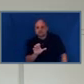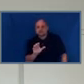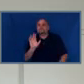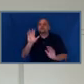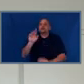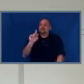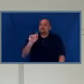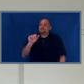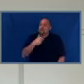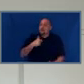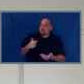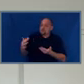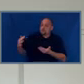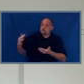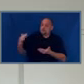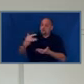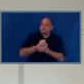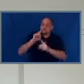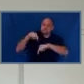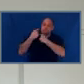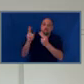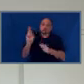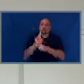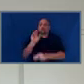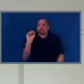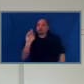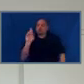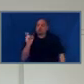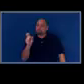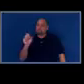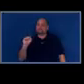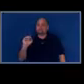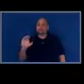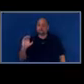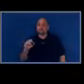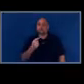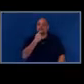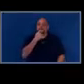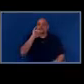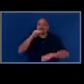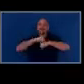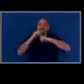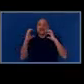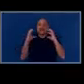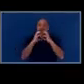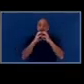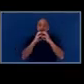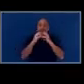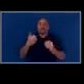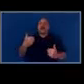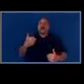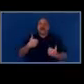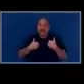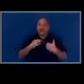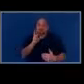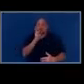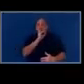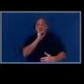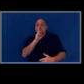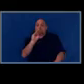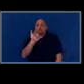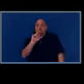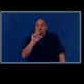from Bennu using the OSIRIS-REx spacecraft, it indicates that the asteroid has water-bearing minerals and